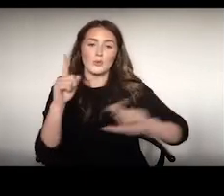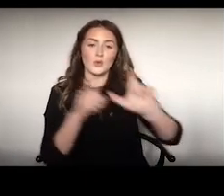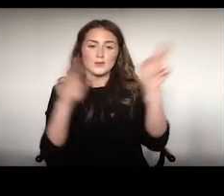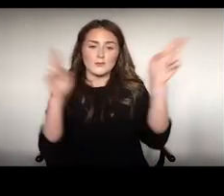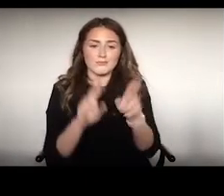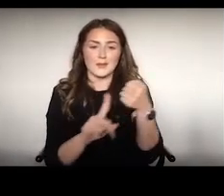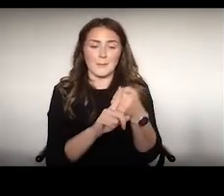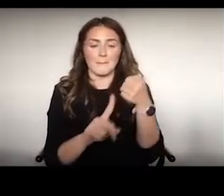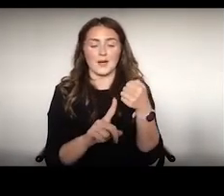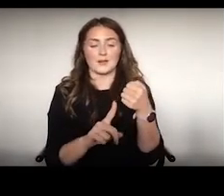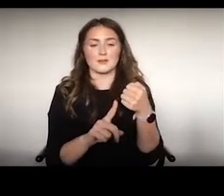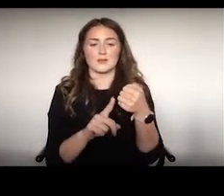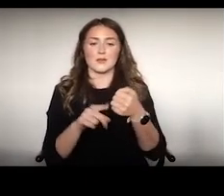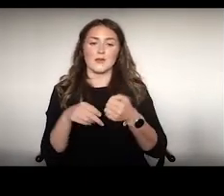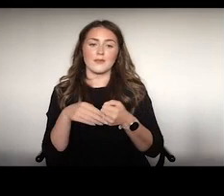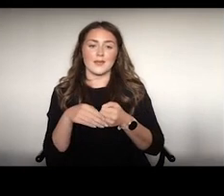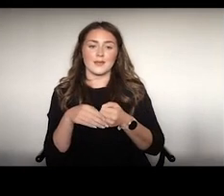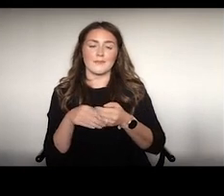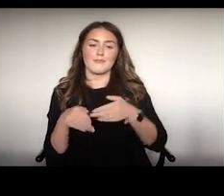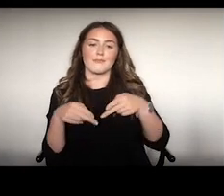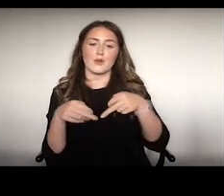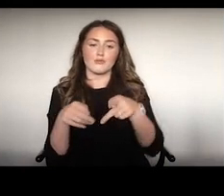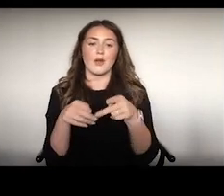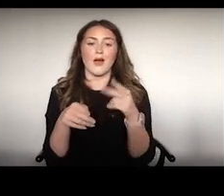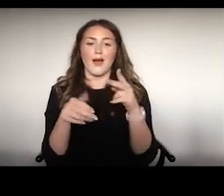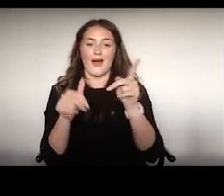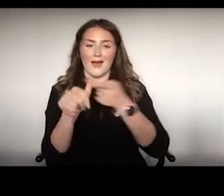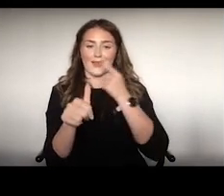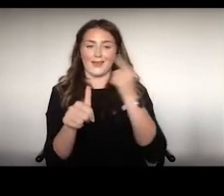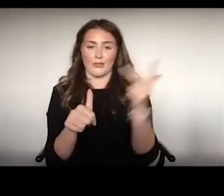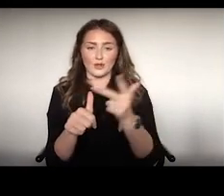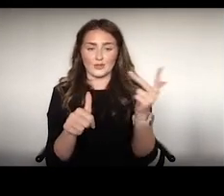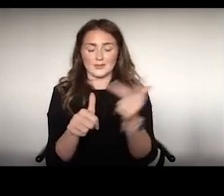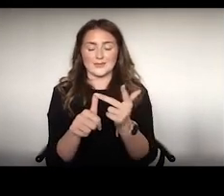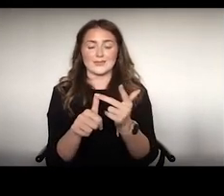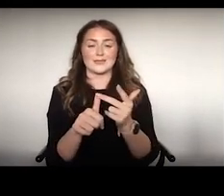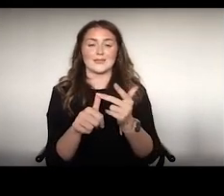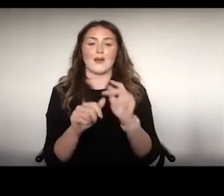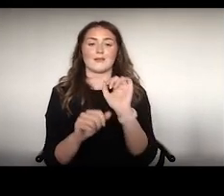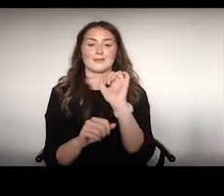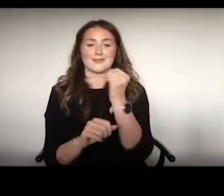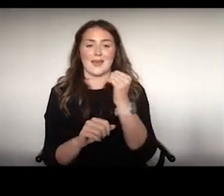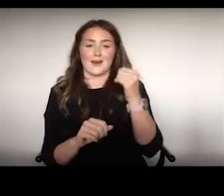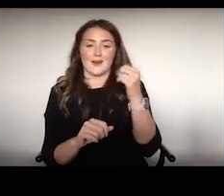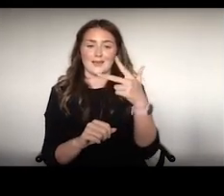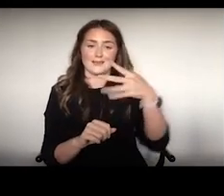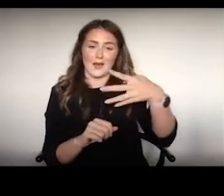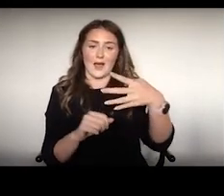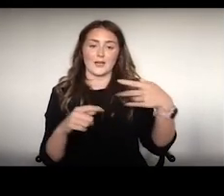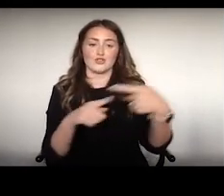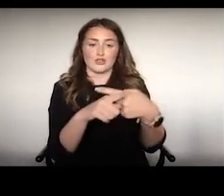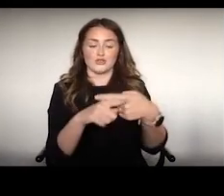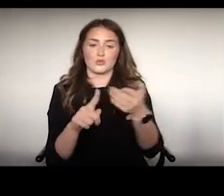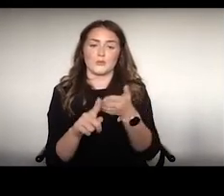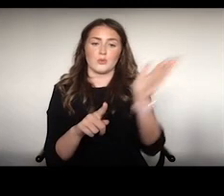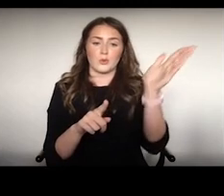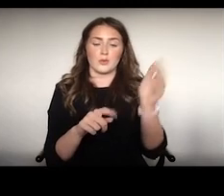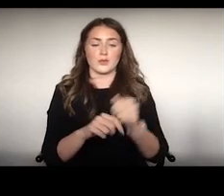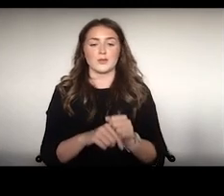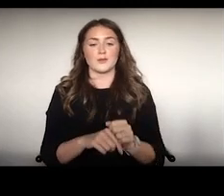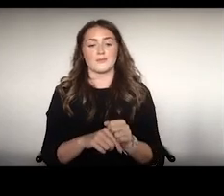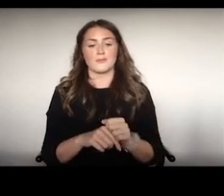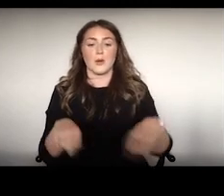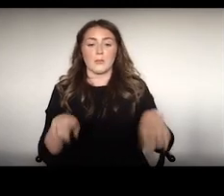reduce the impact on the local community, we refined the design of some of the slip roads at the A13 and 1089 junction